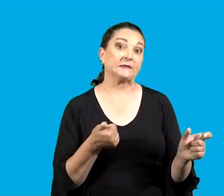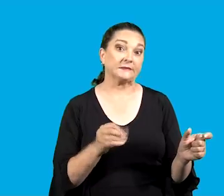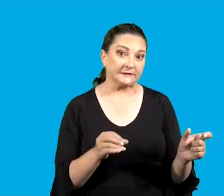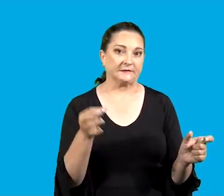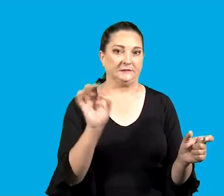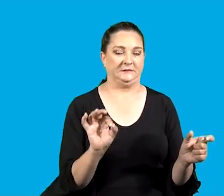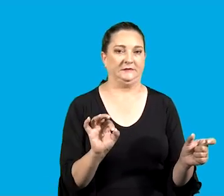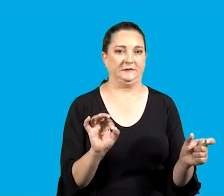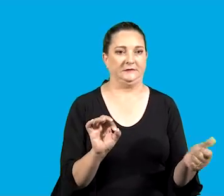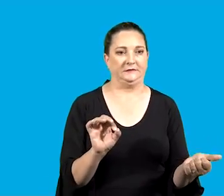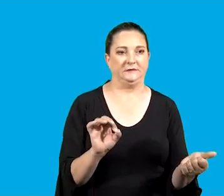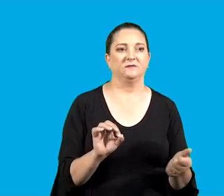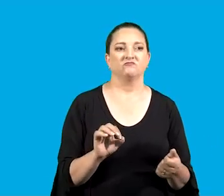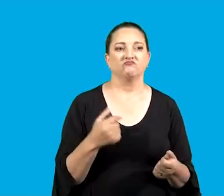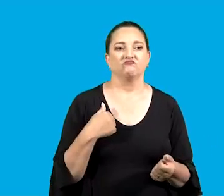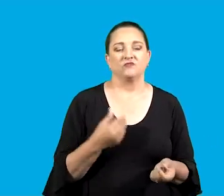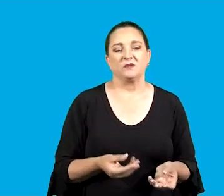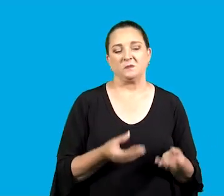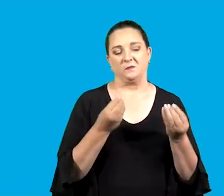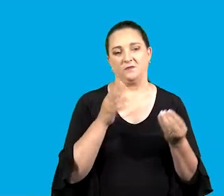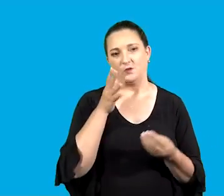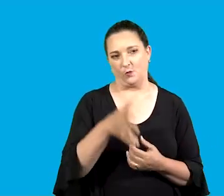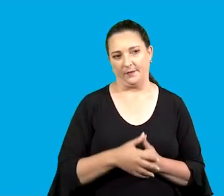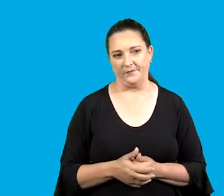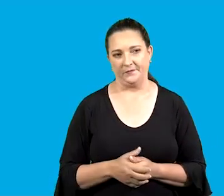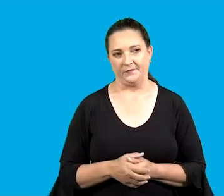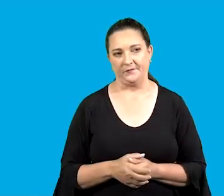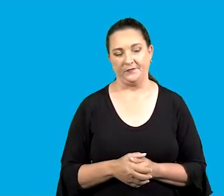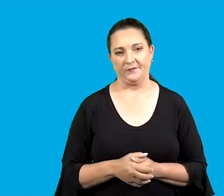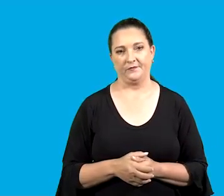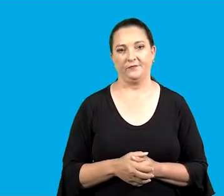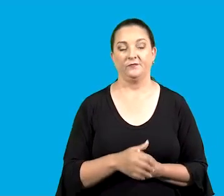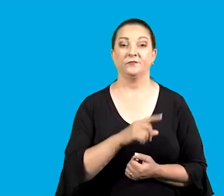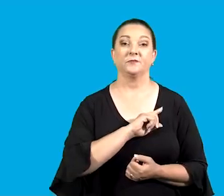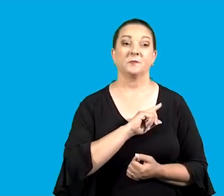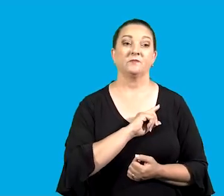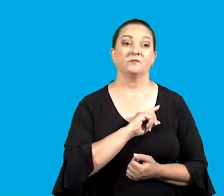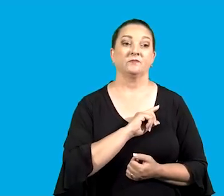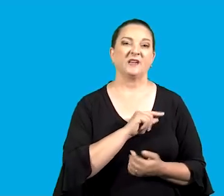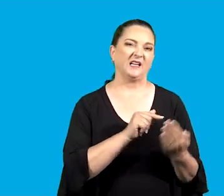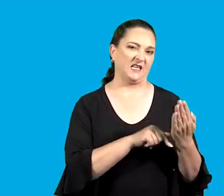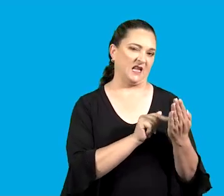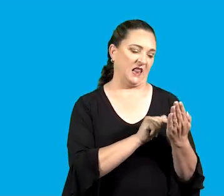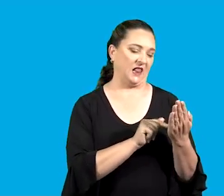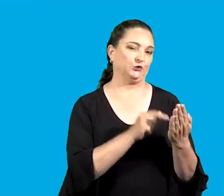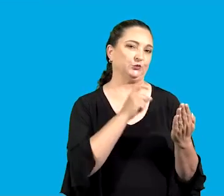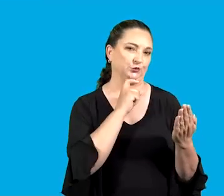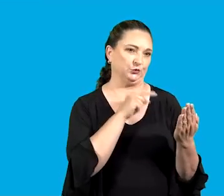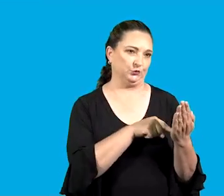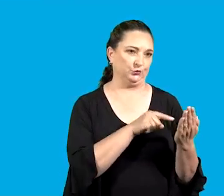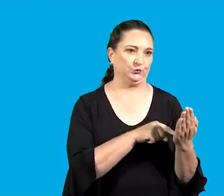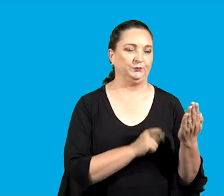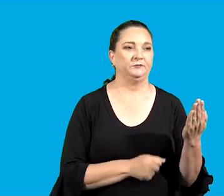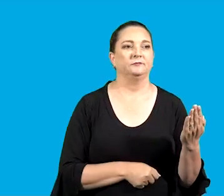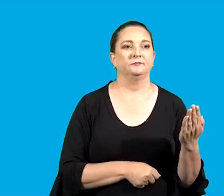that. So I'll come in, then I'll get my 60%. So I'll come and say, here's our calculator,